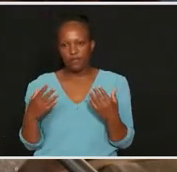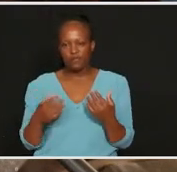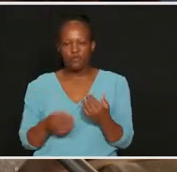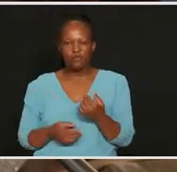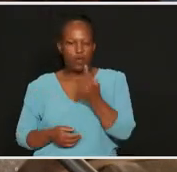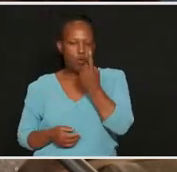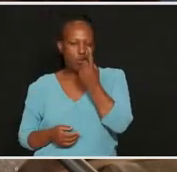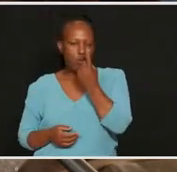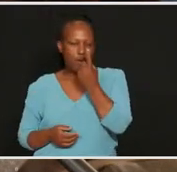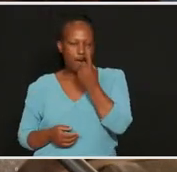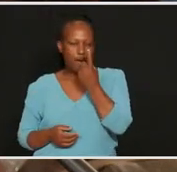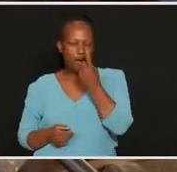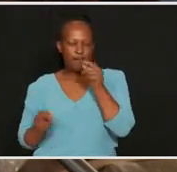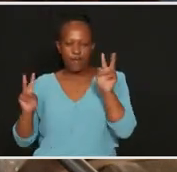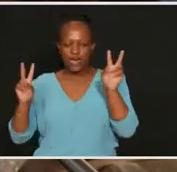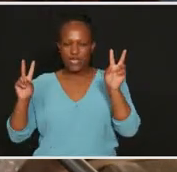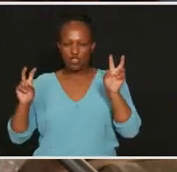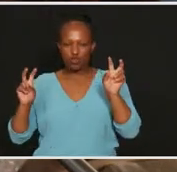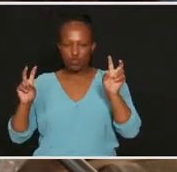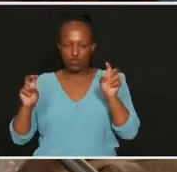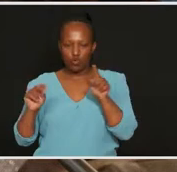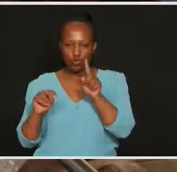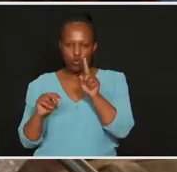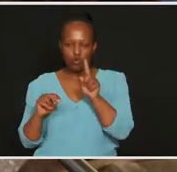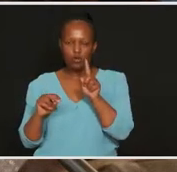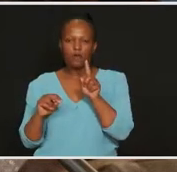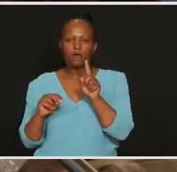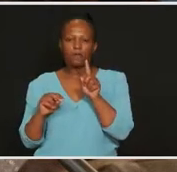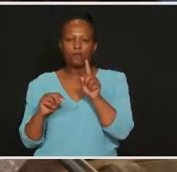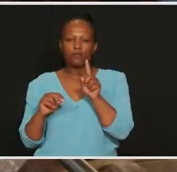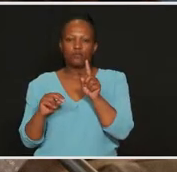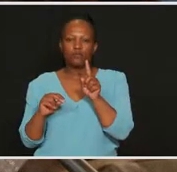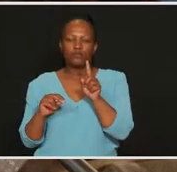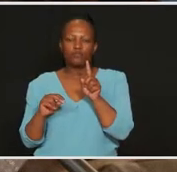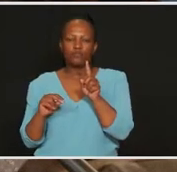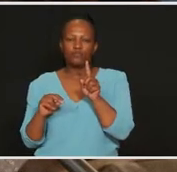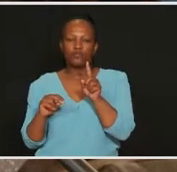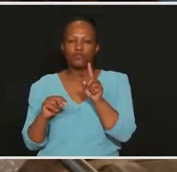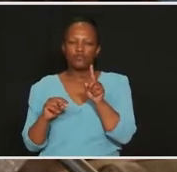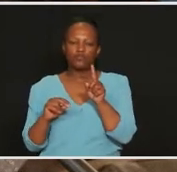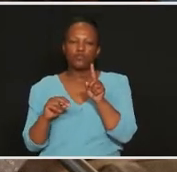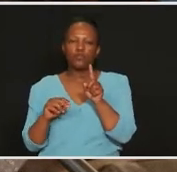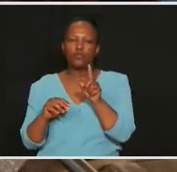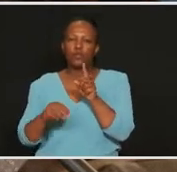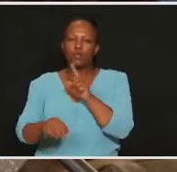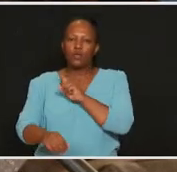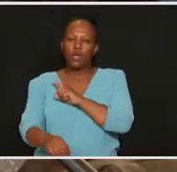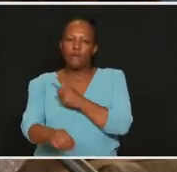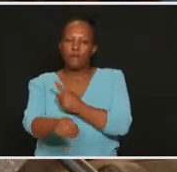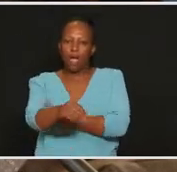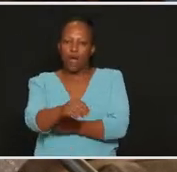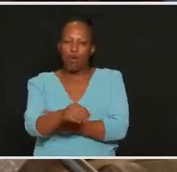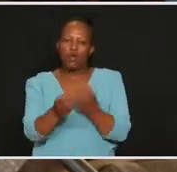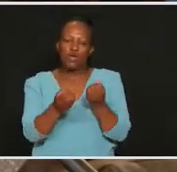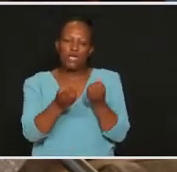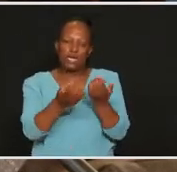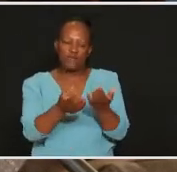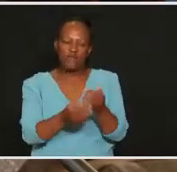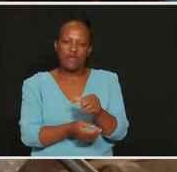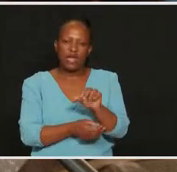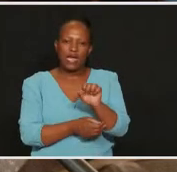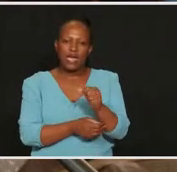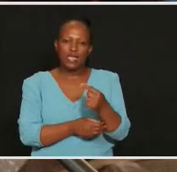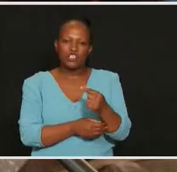one issue that I have to raise particularly with the the powers bestowed on sgbs